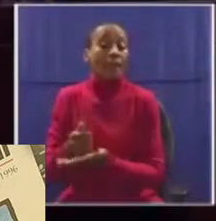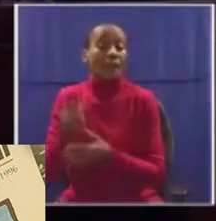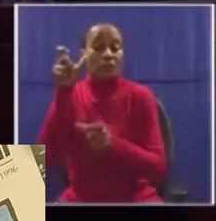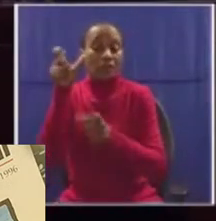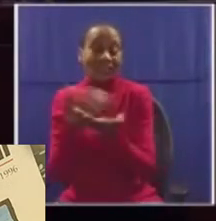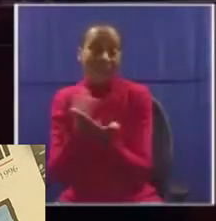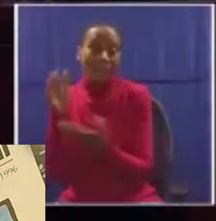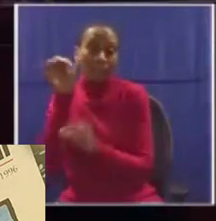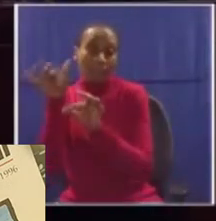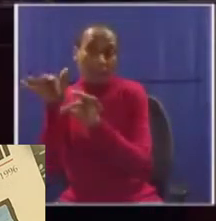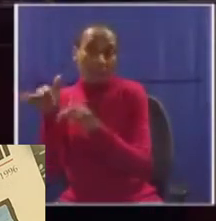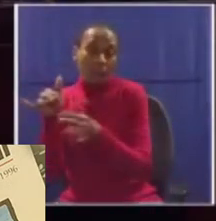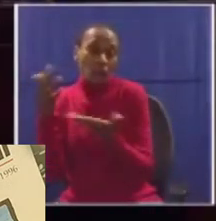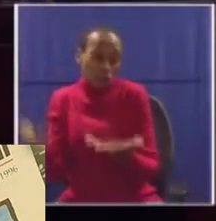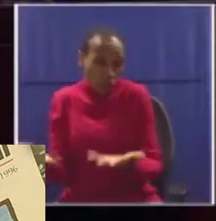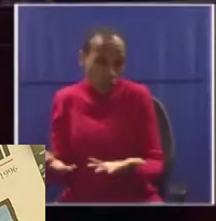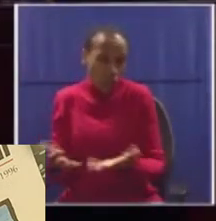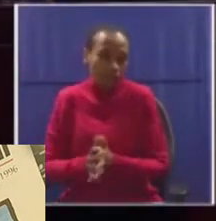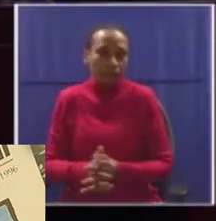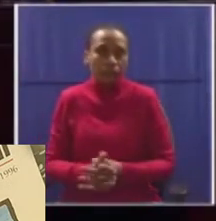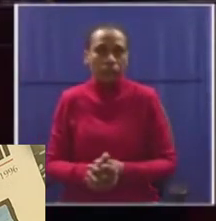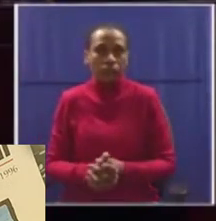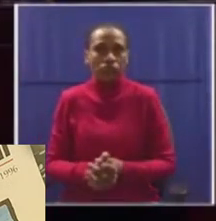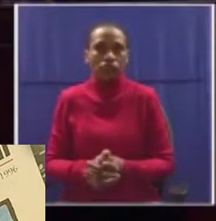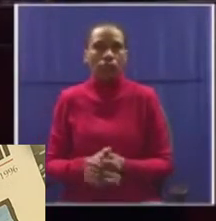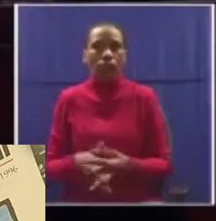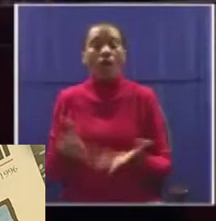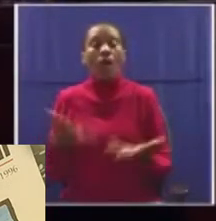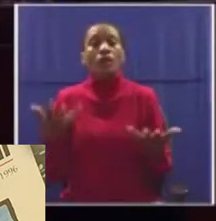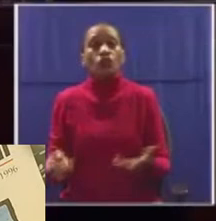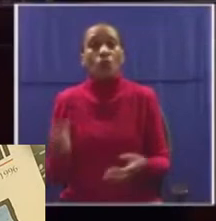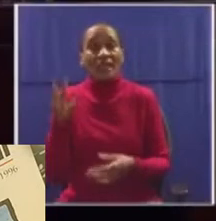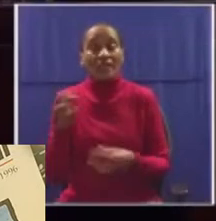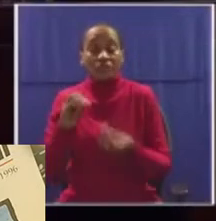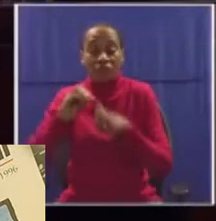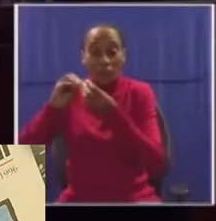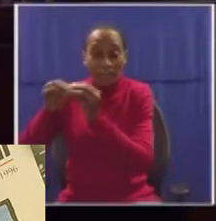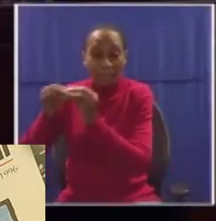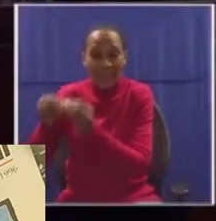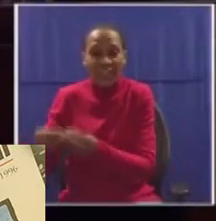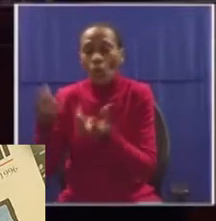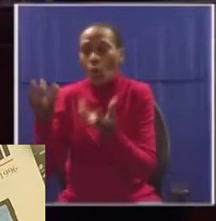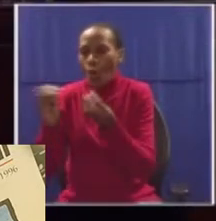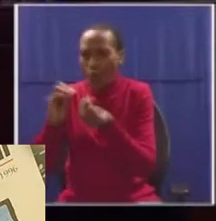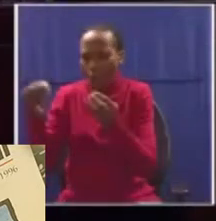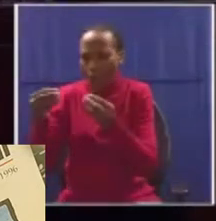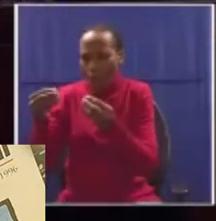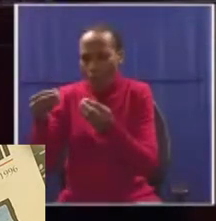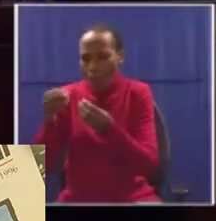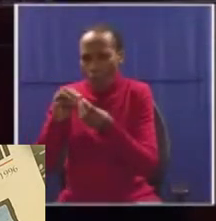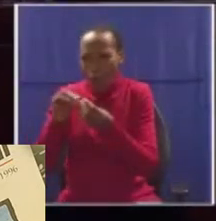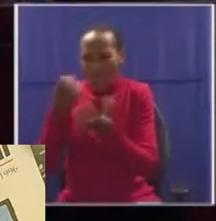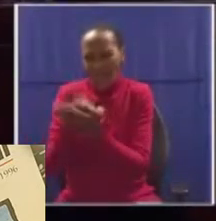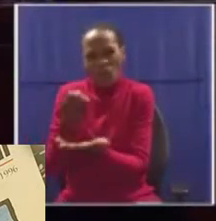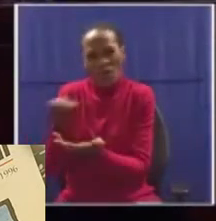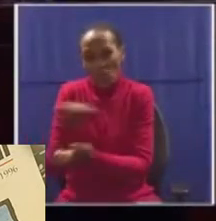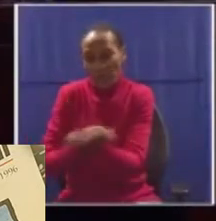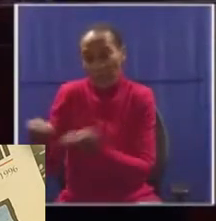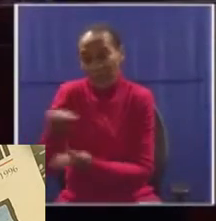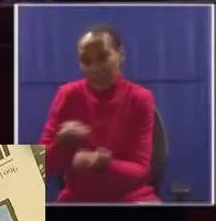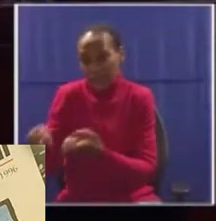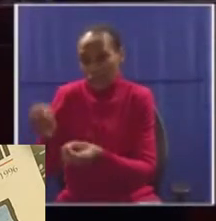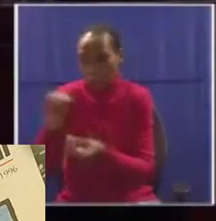exist which justify the exemption and in the case of manufacturing or assembly of research equipment